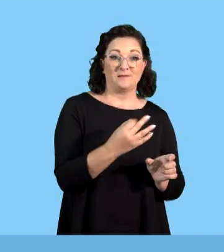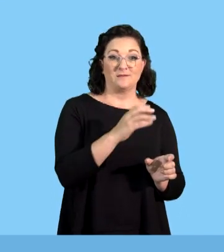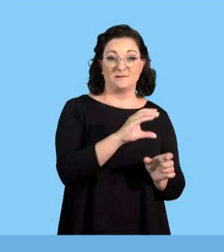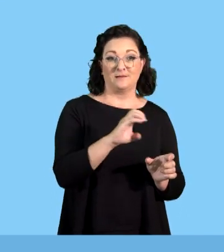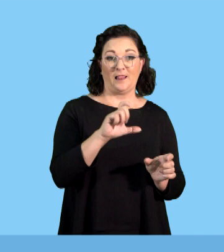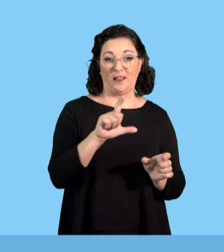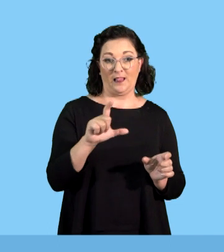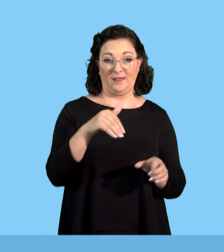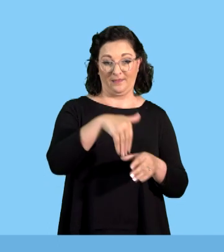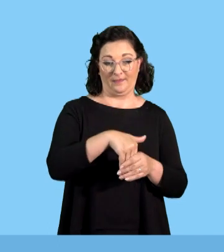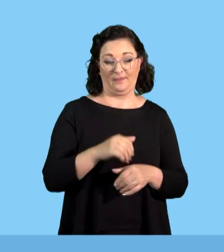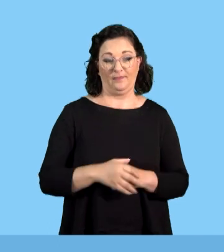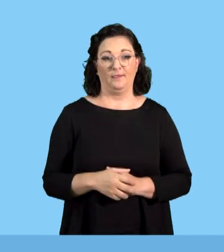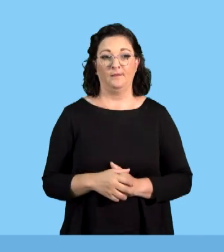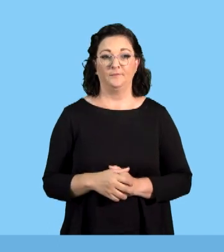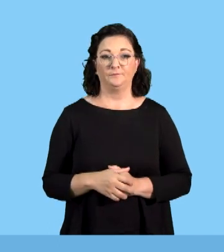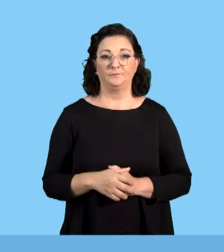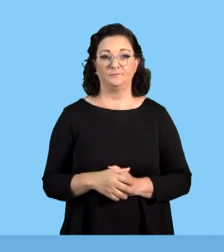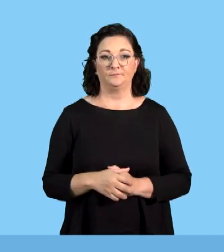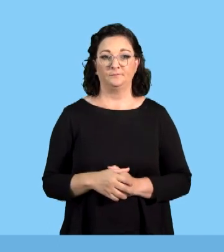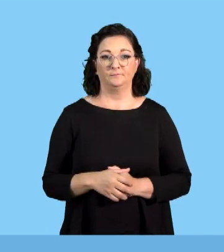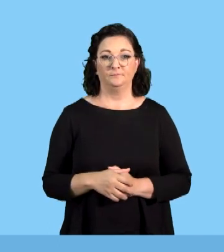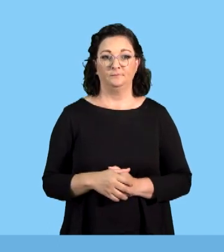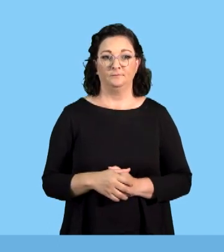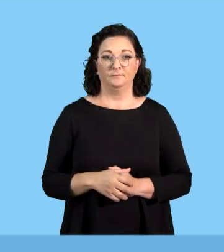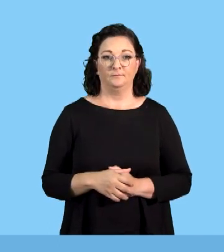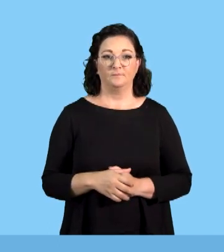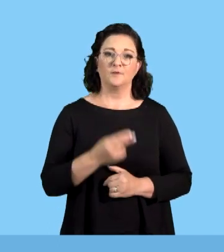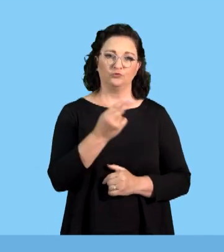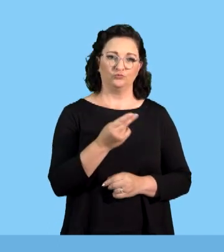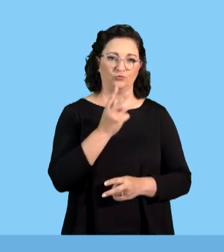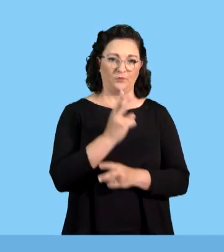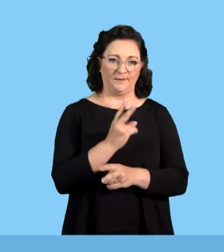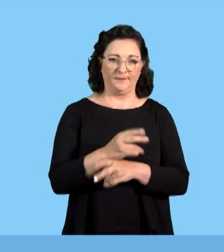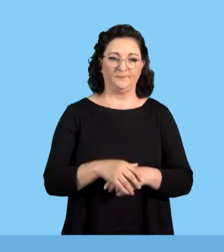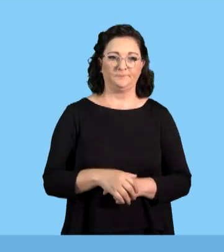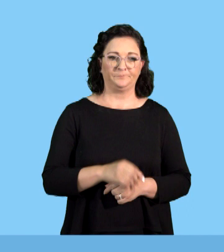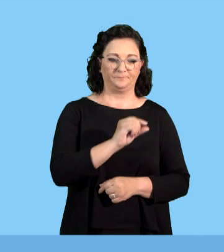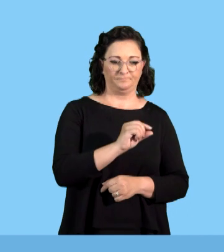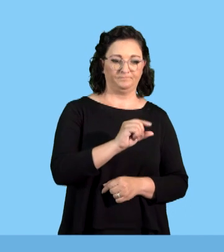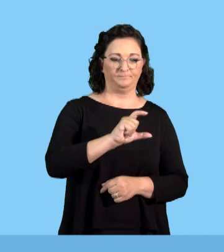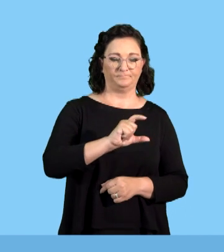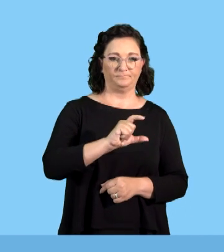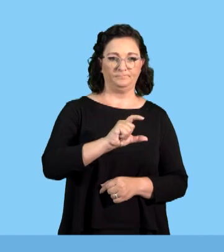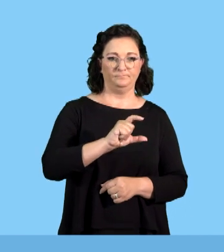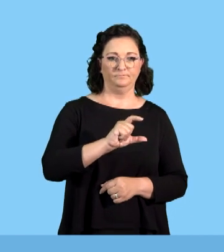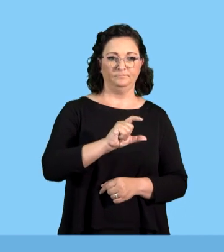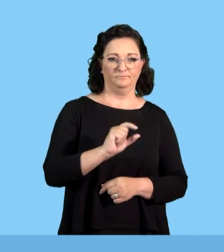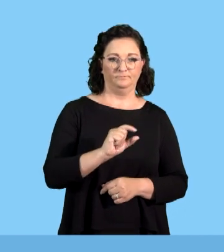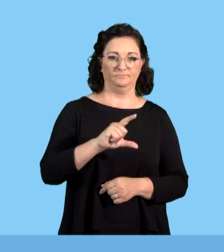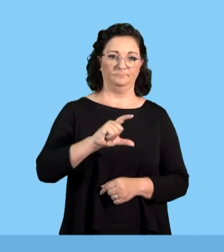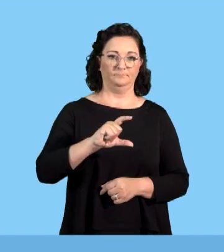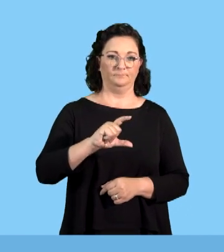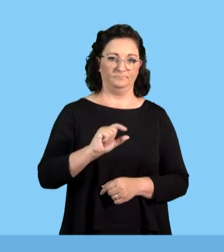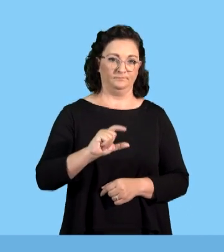we had three cells that are making up a battery. So let's just draw it again. We have that. We